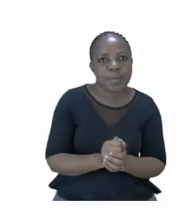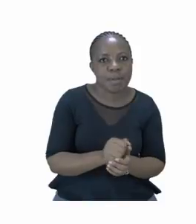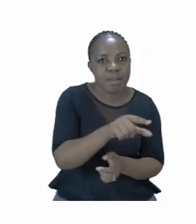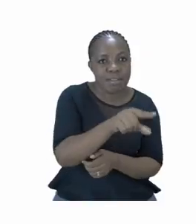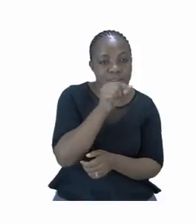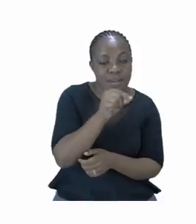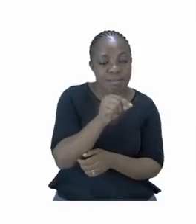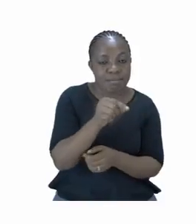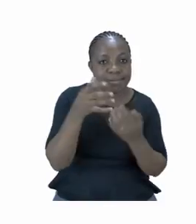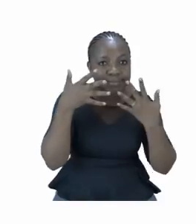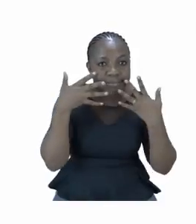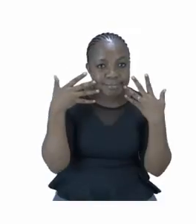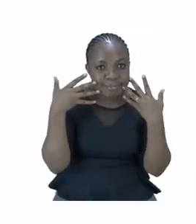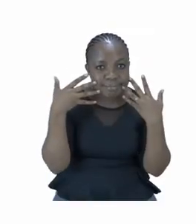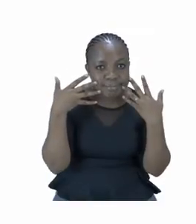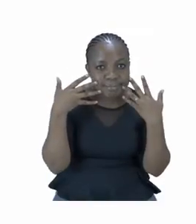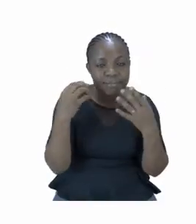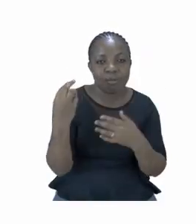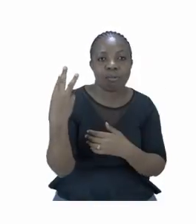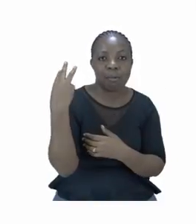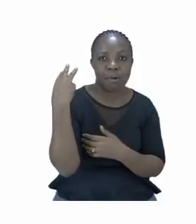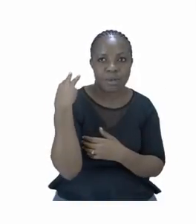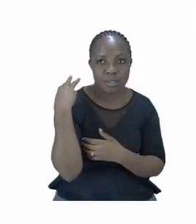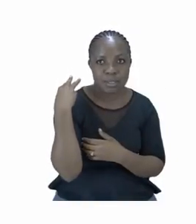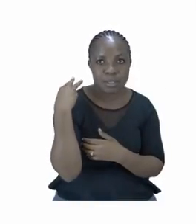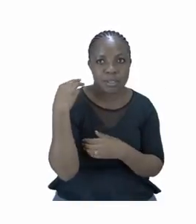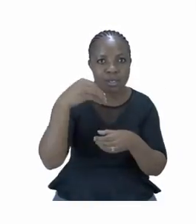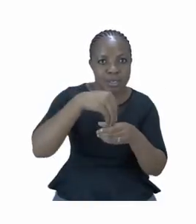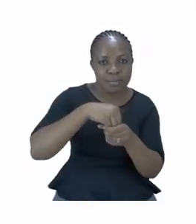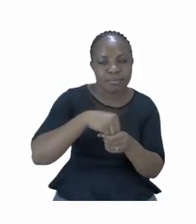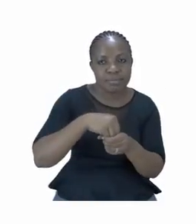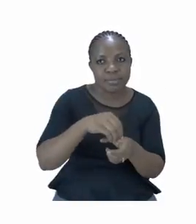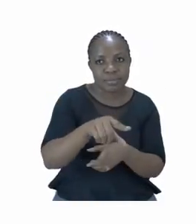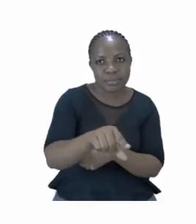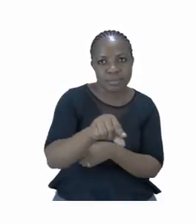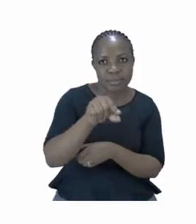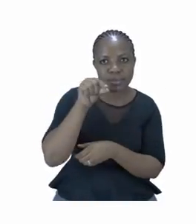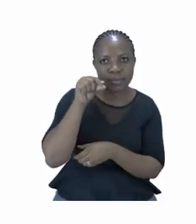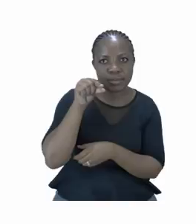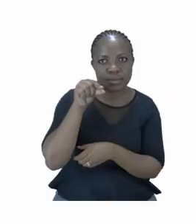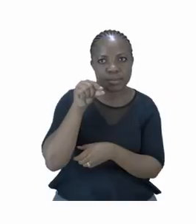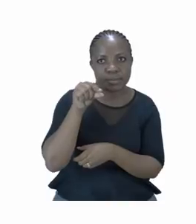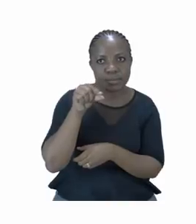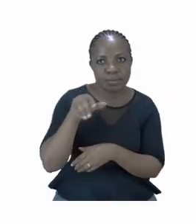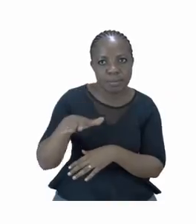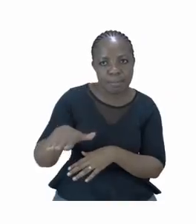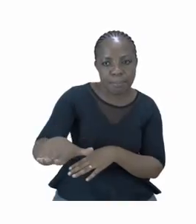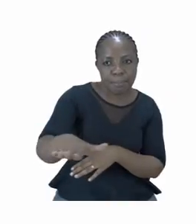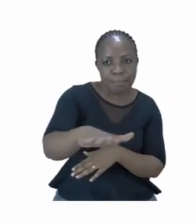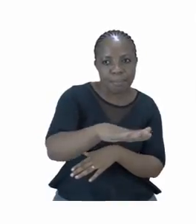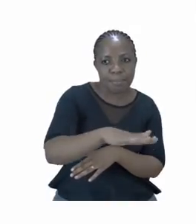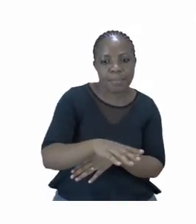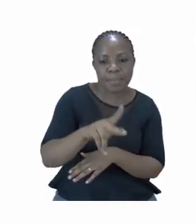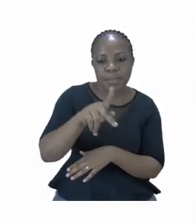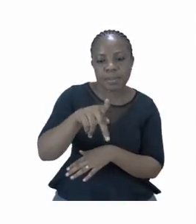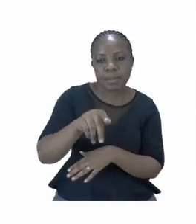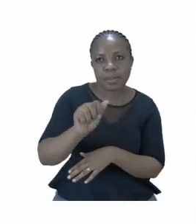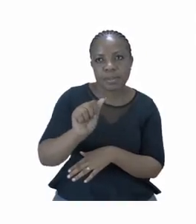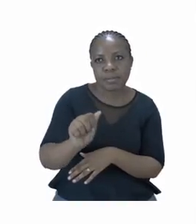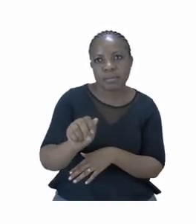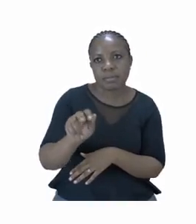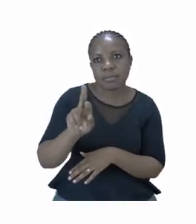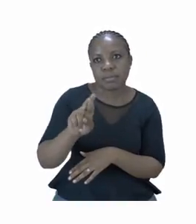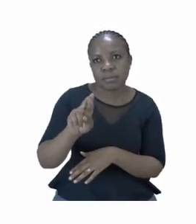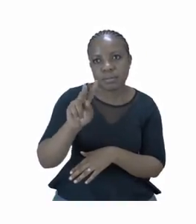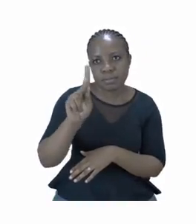the cat was in the park. Very